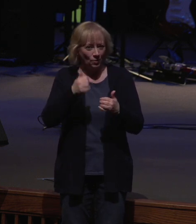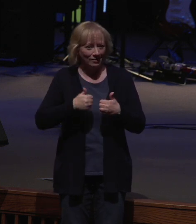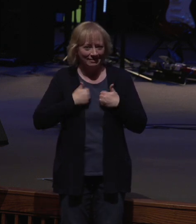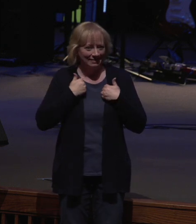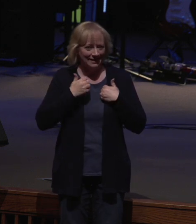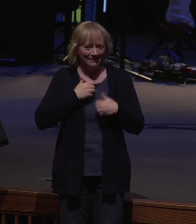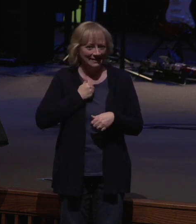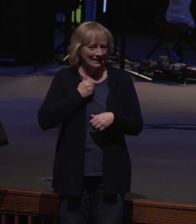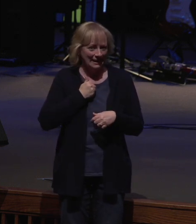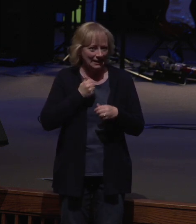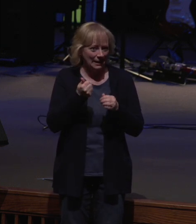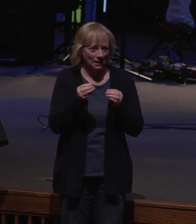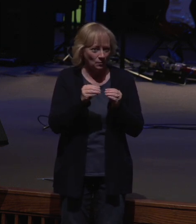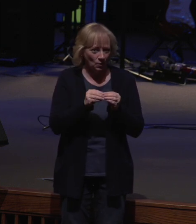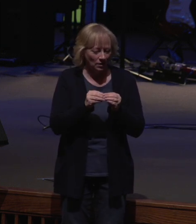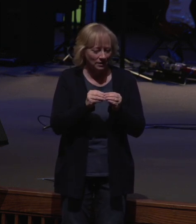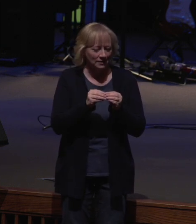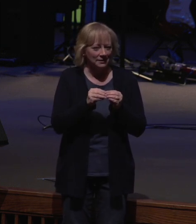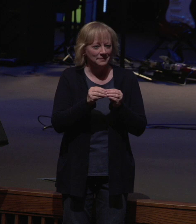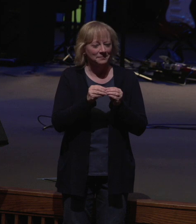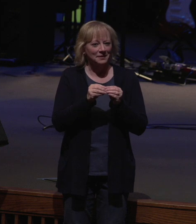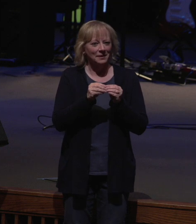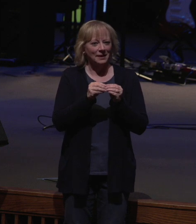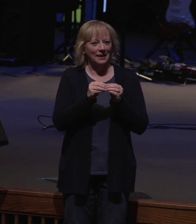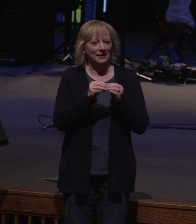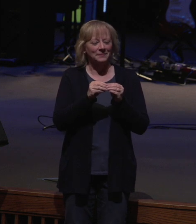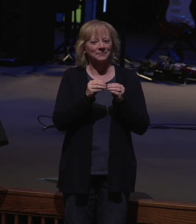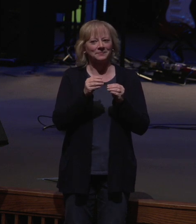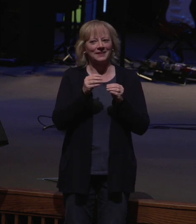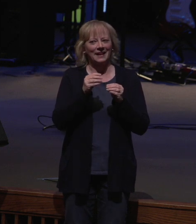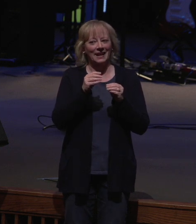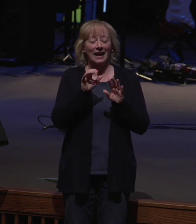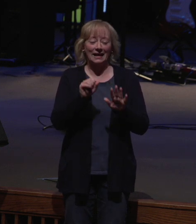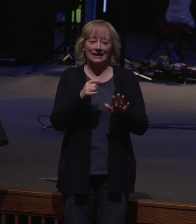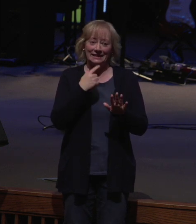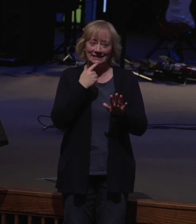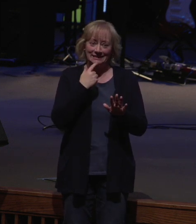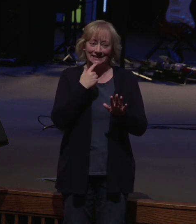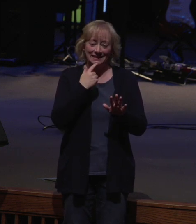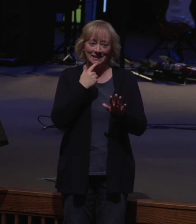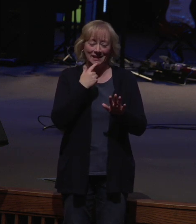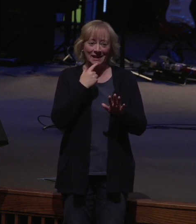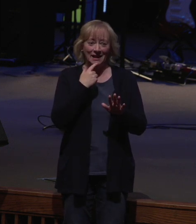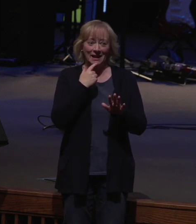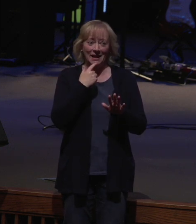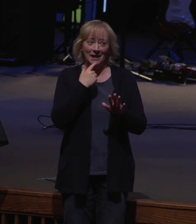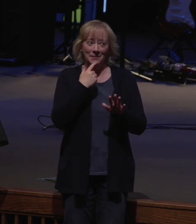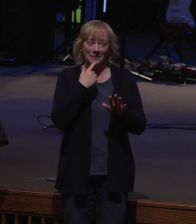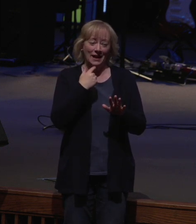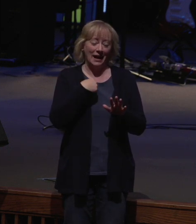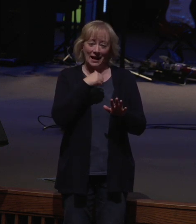Canada. And what does bring me joy to say, Mom, I'm not under your authority anymore.